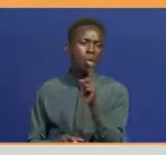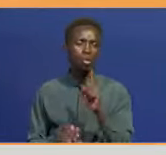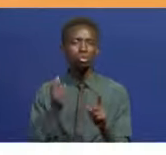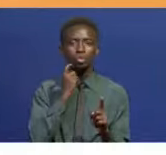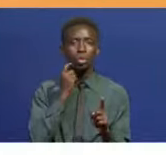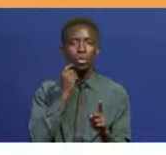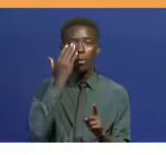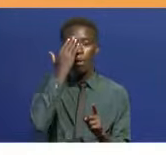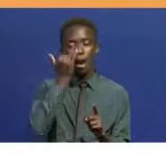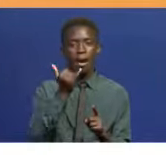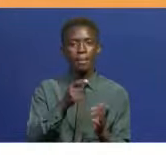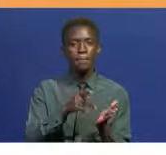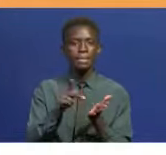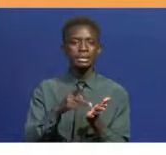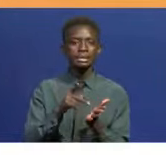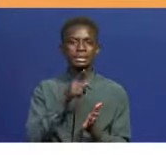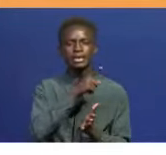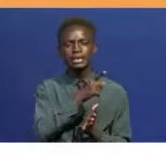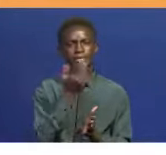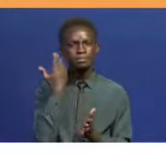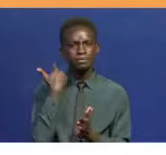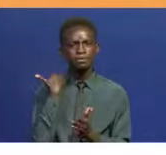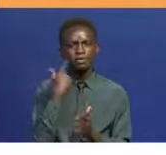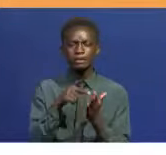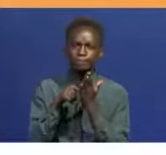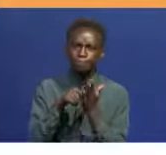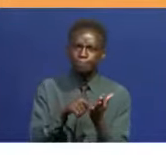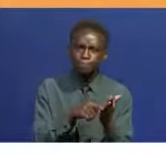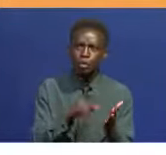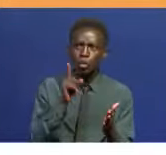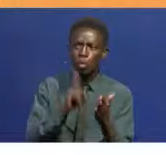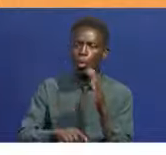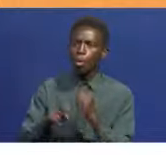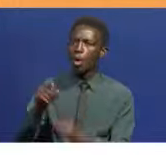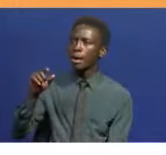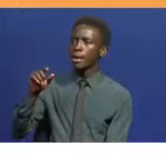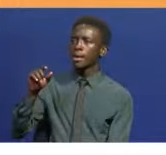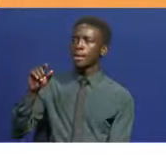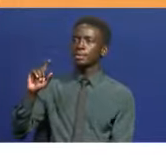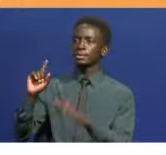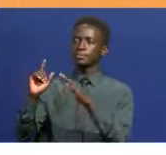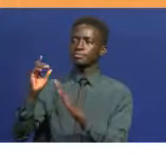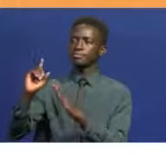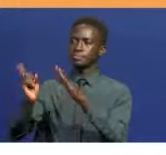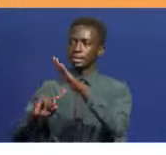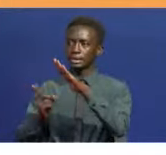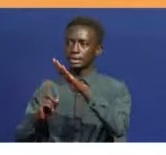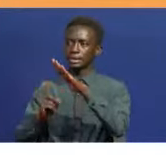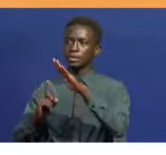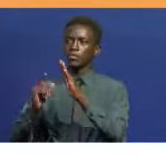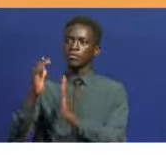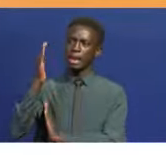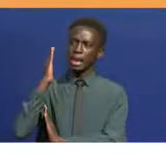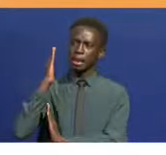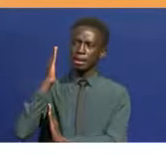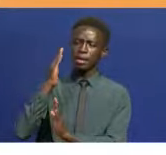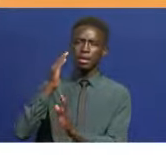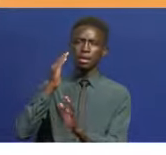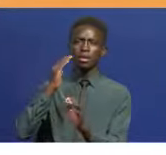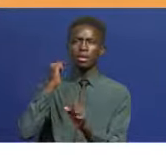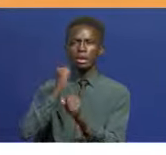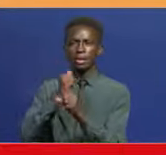on paying what the Minister of Labor has stipulated and what is in the law. And then other companies were coming in and cutting them